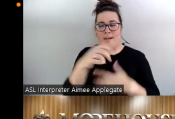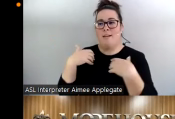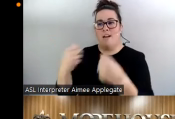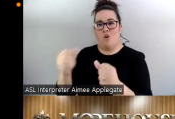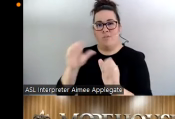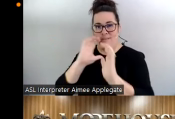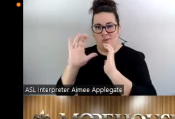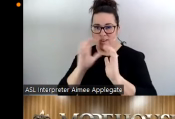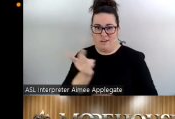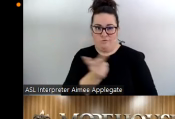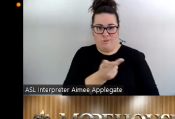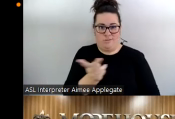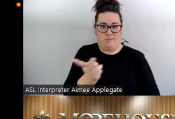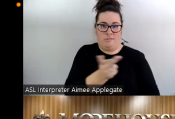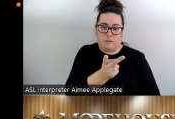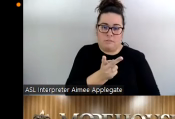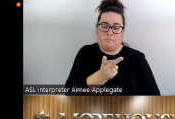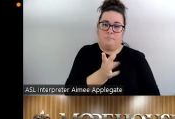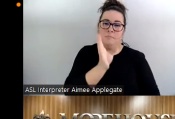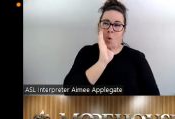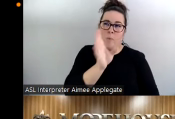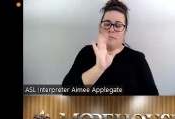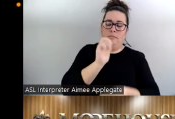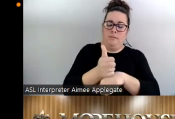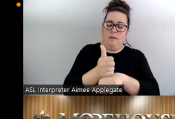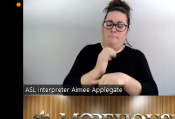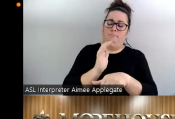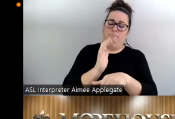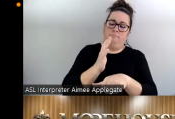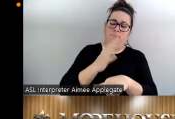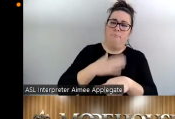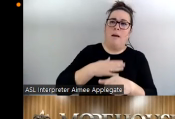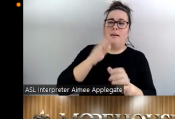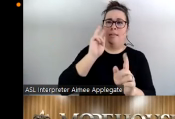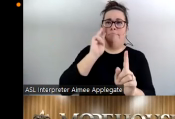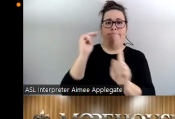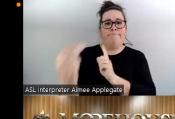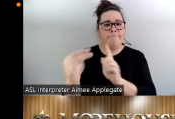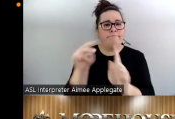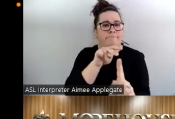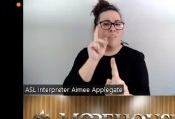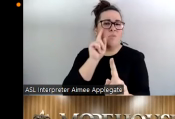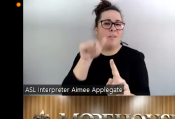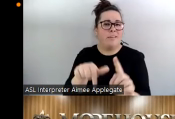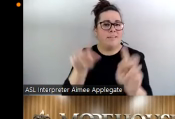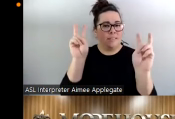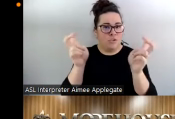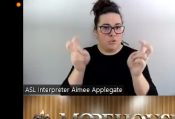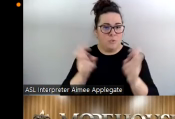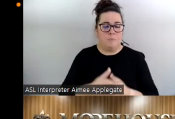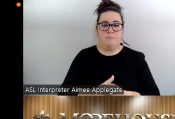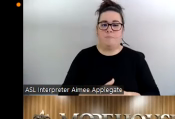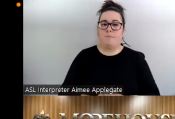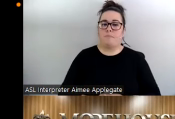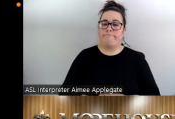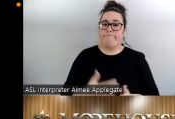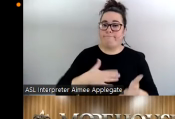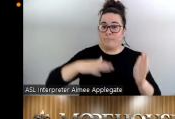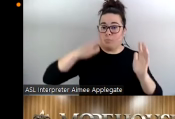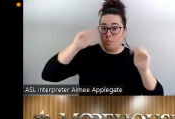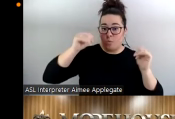the context as to how I view a lot of these issues. And my hope is in the first part of this talk for this to be a